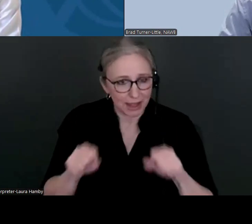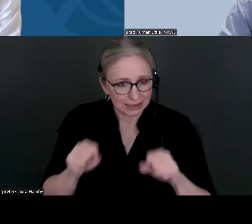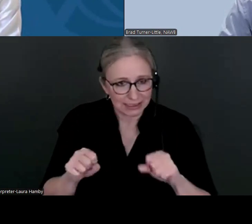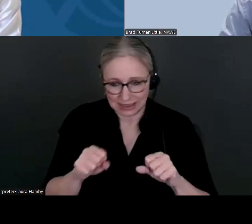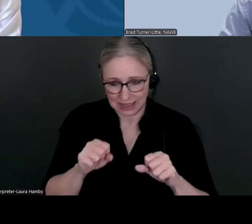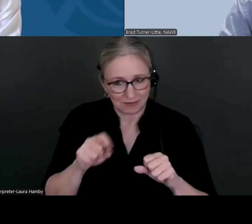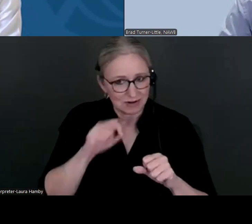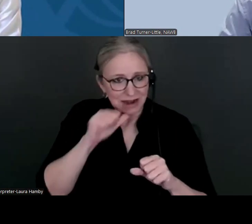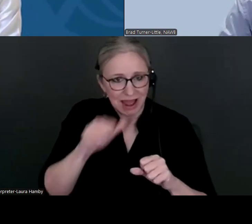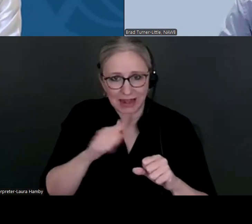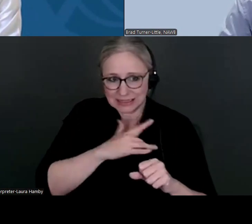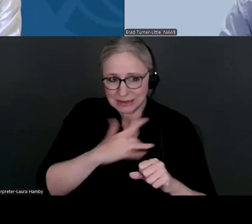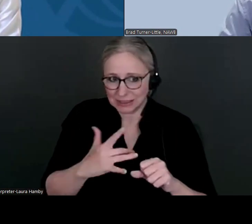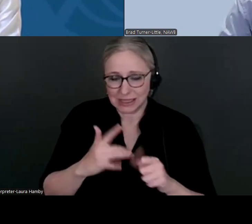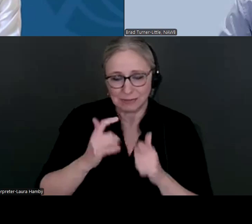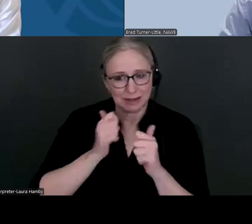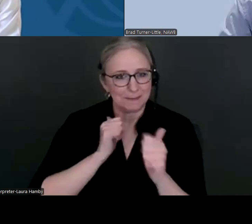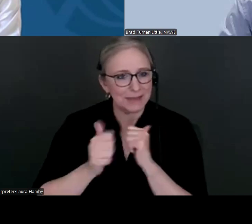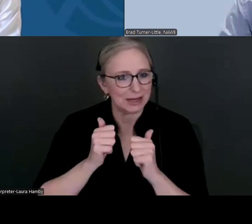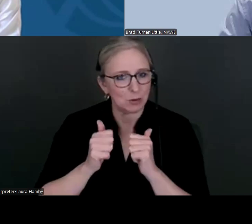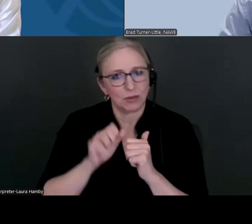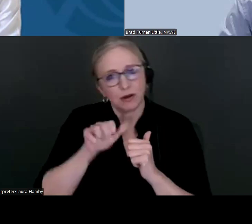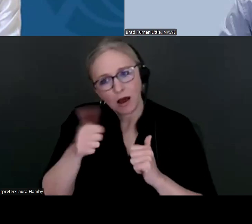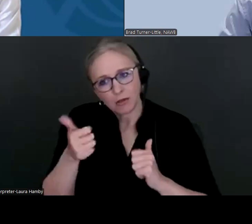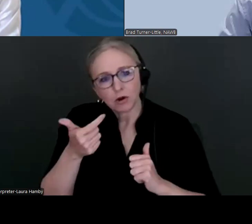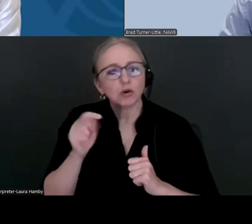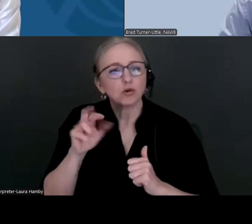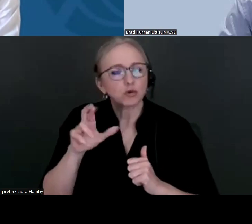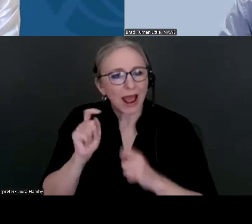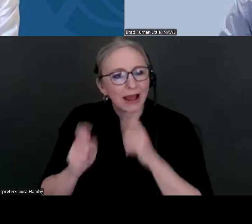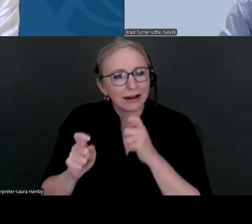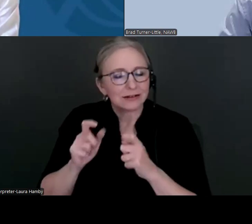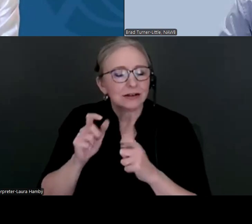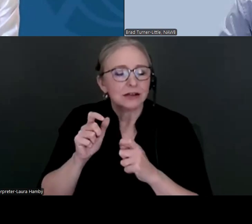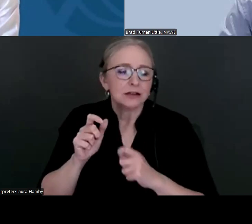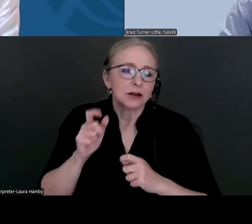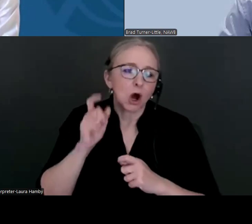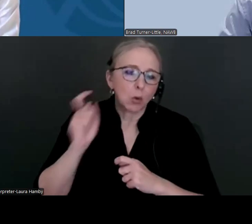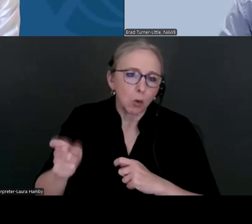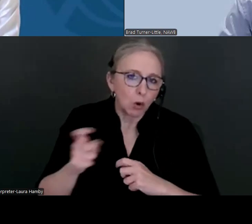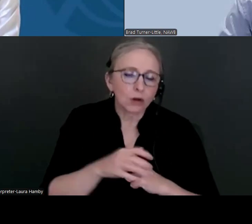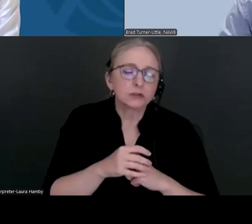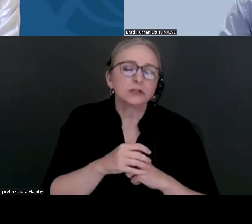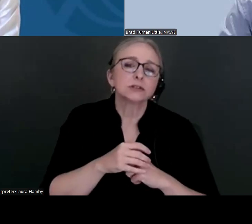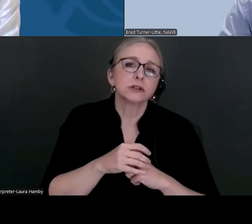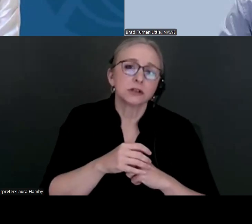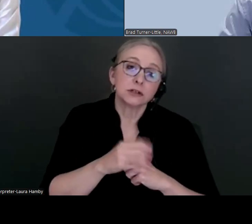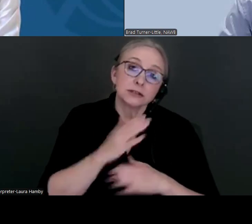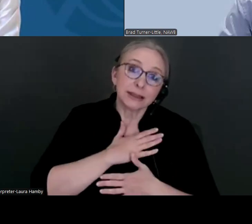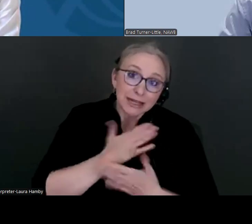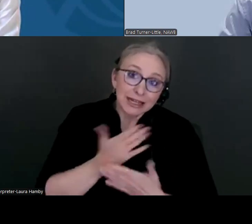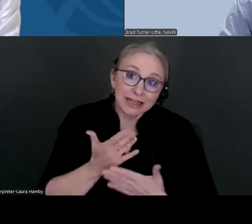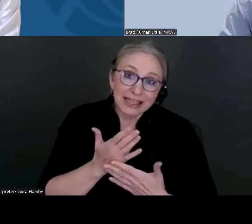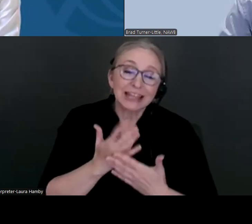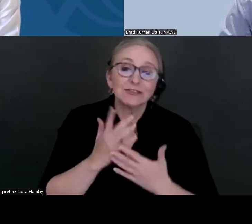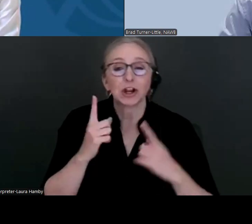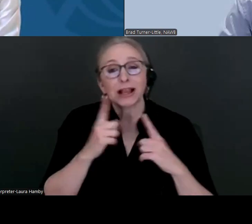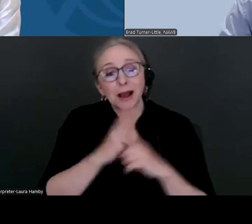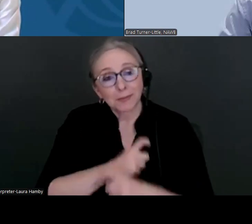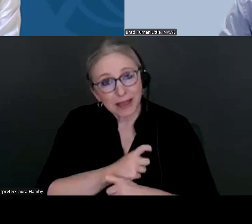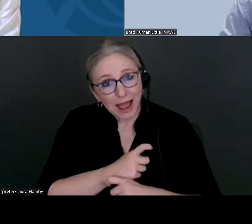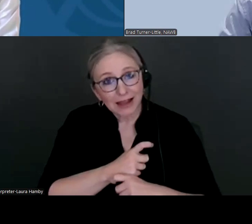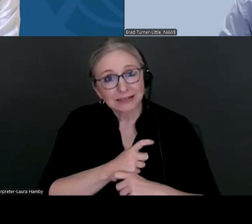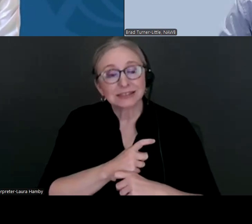not historically been competitive with our grant awards, which are admittedly very complicated, our